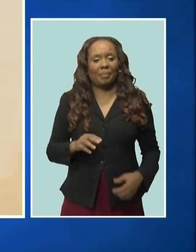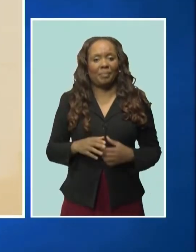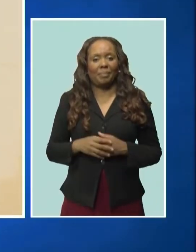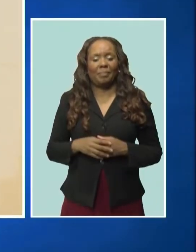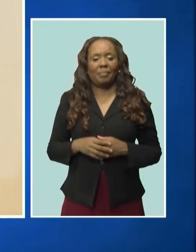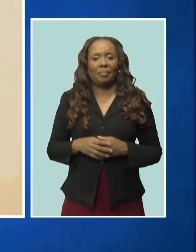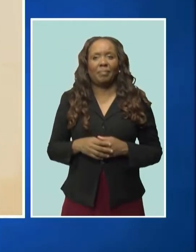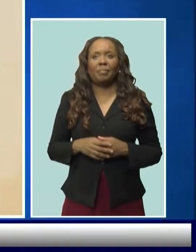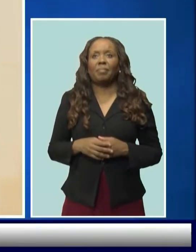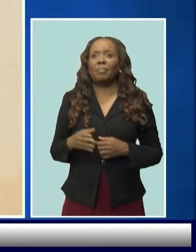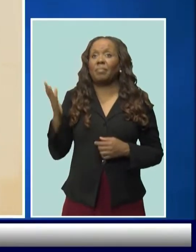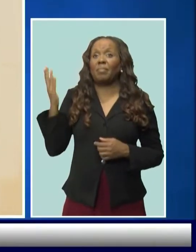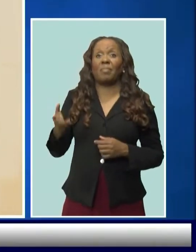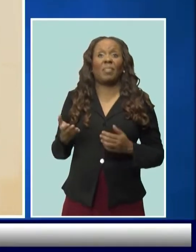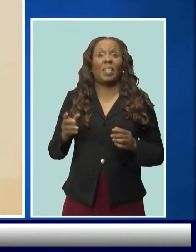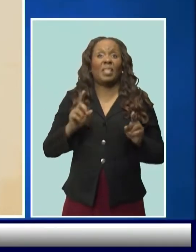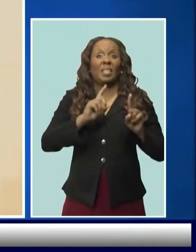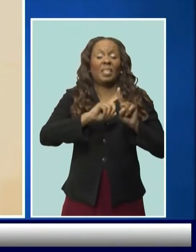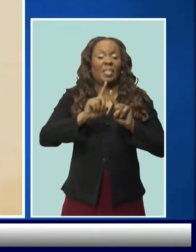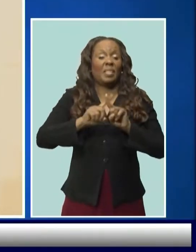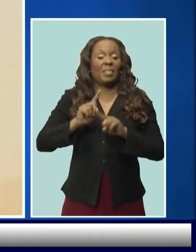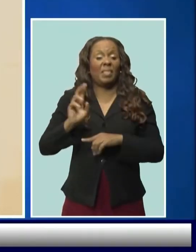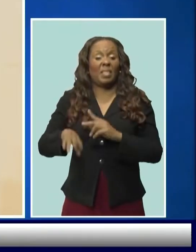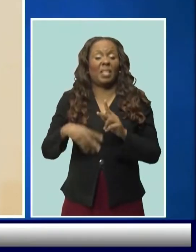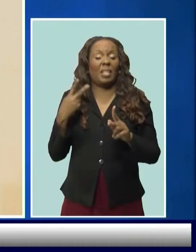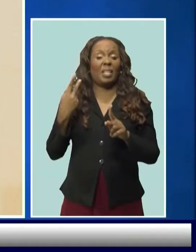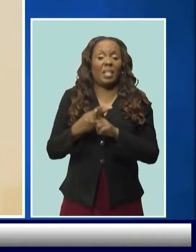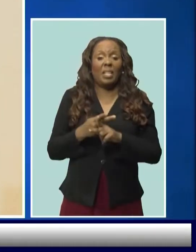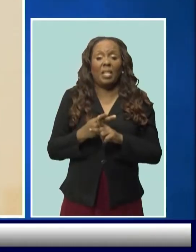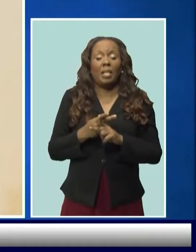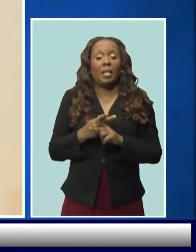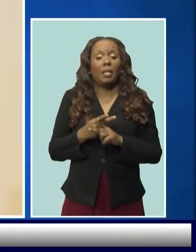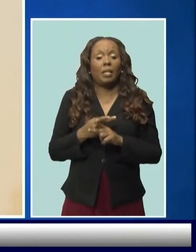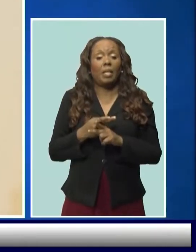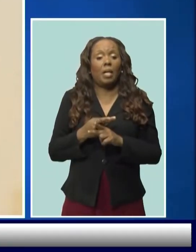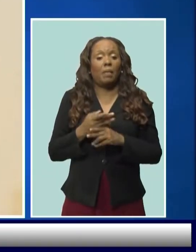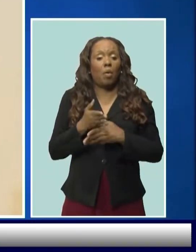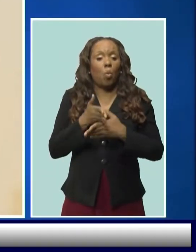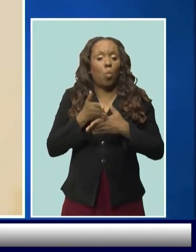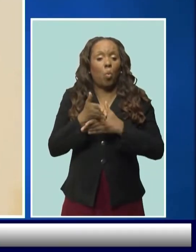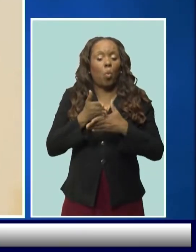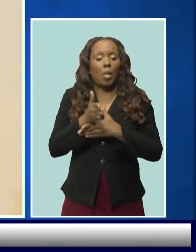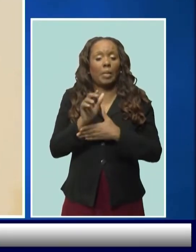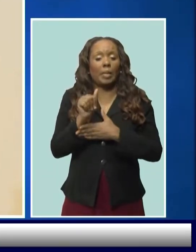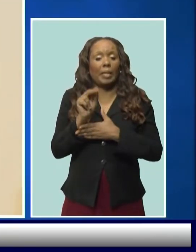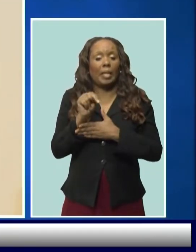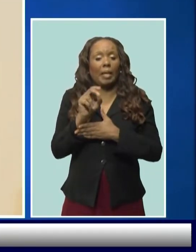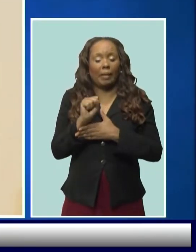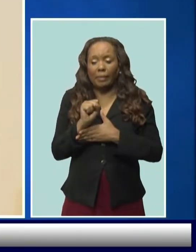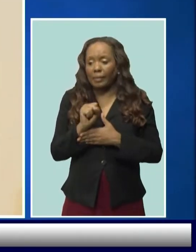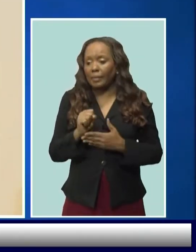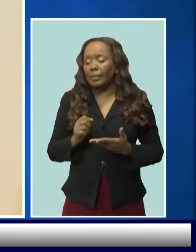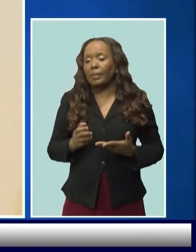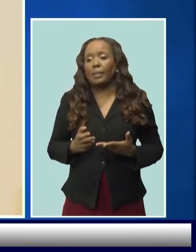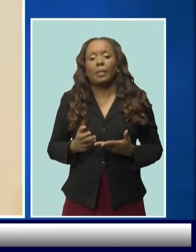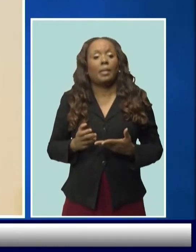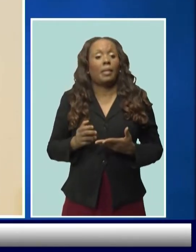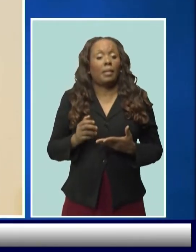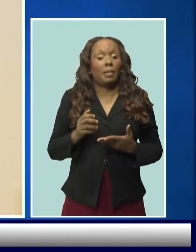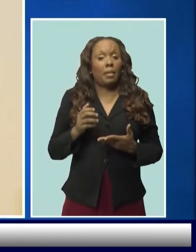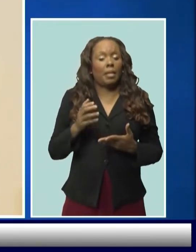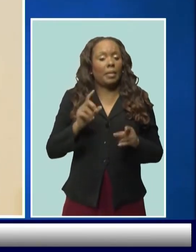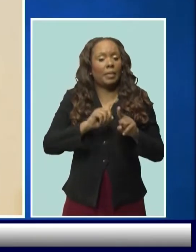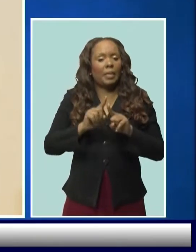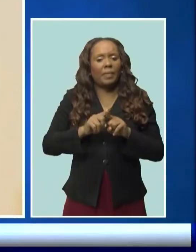various species of termites, woodats, and so on that are out there that are looking for homes. And